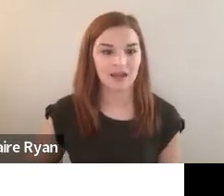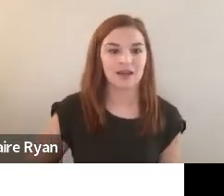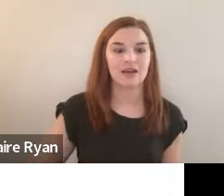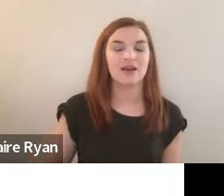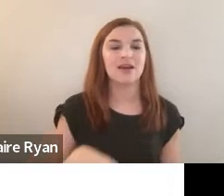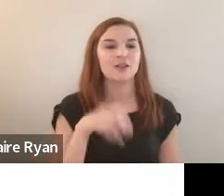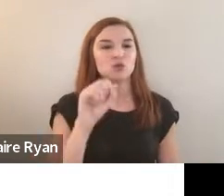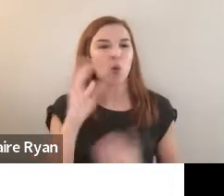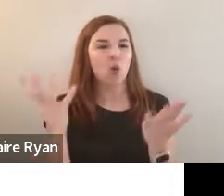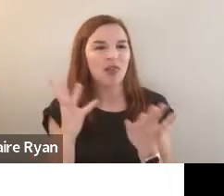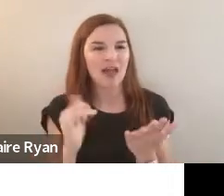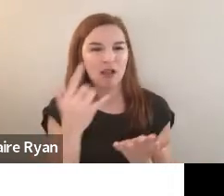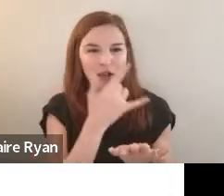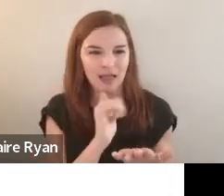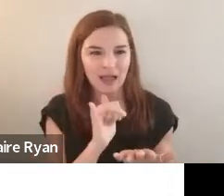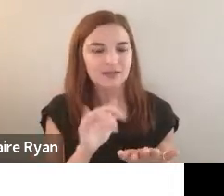childhood.